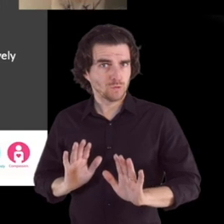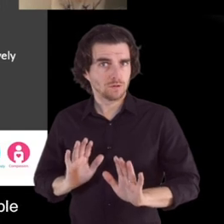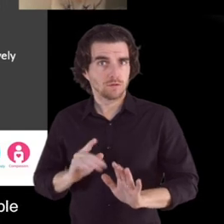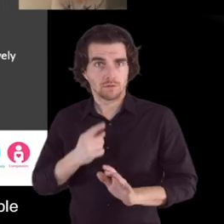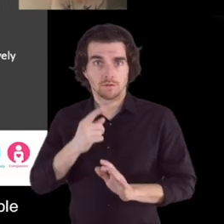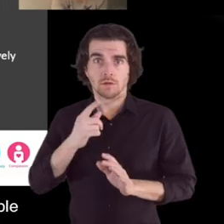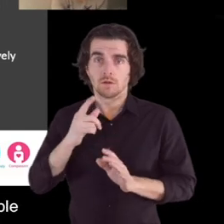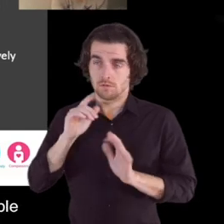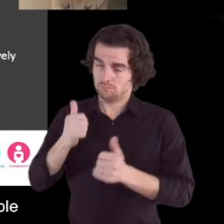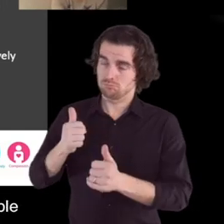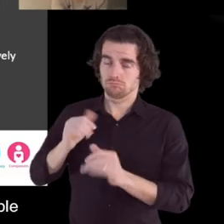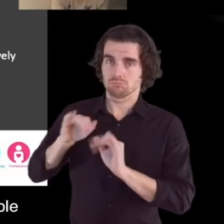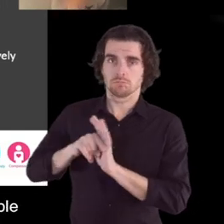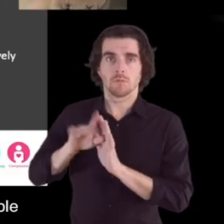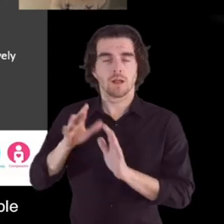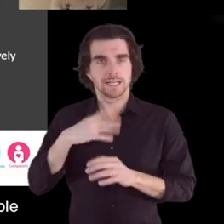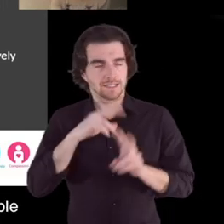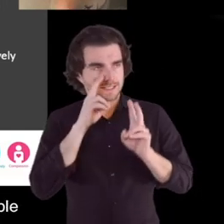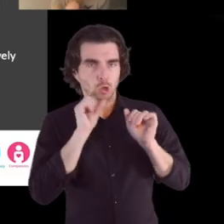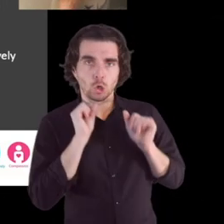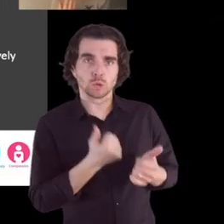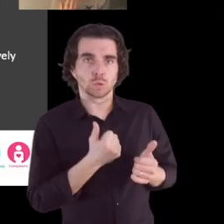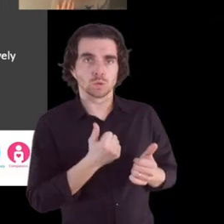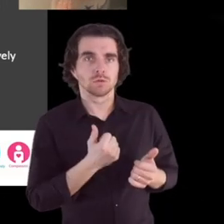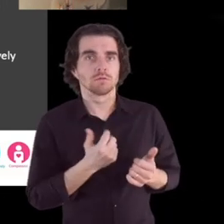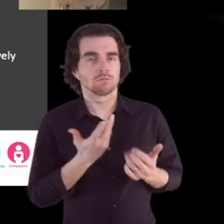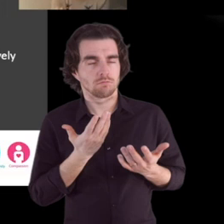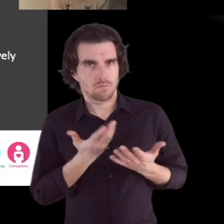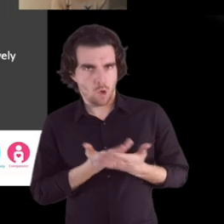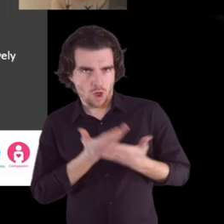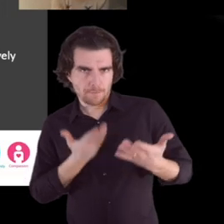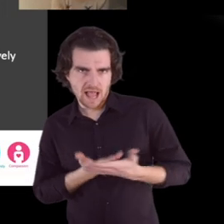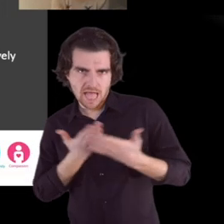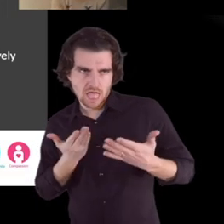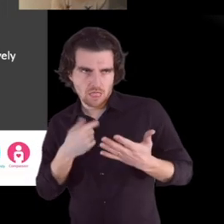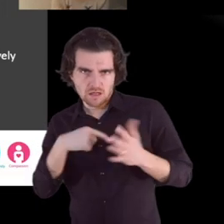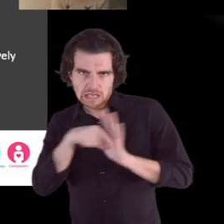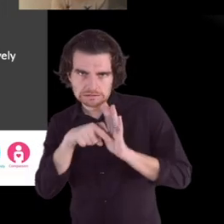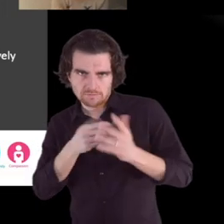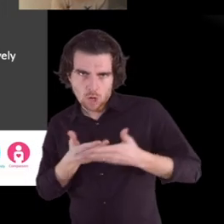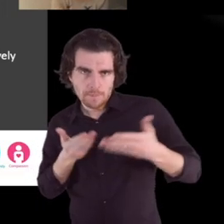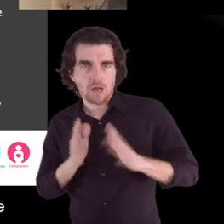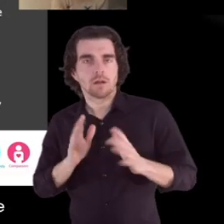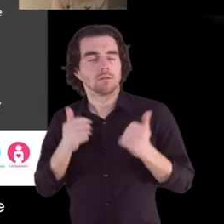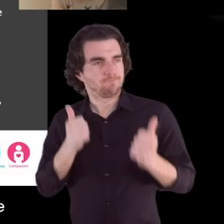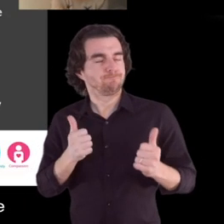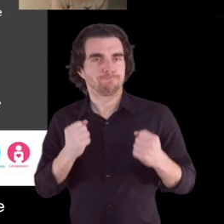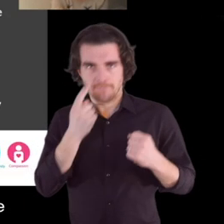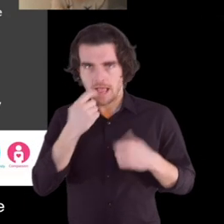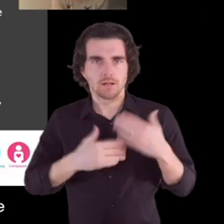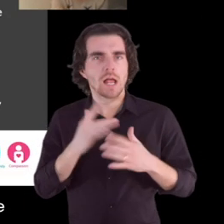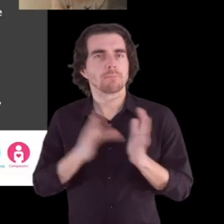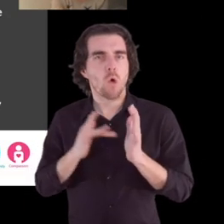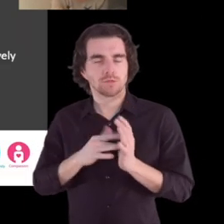days. So only seeing the good in other people and comparing ourselves negatively against them. And it's really important